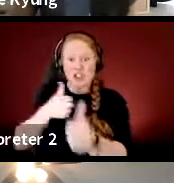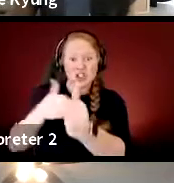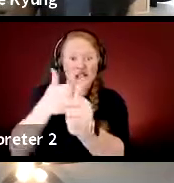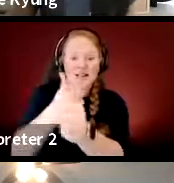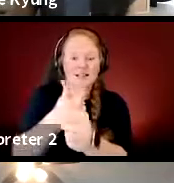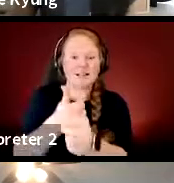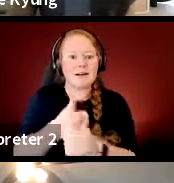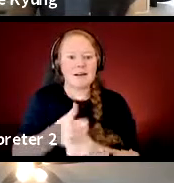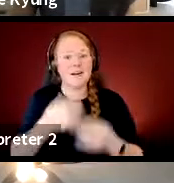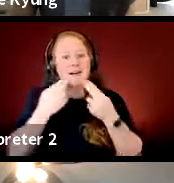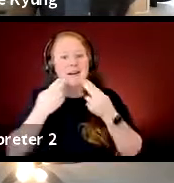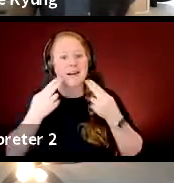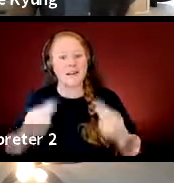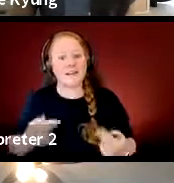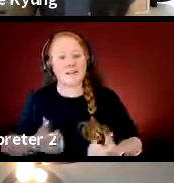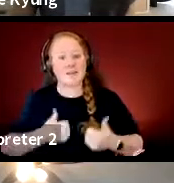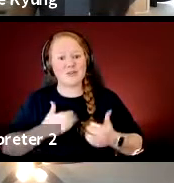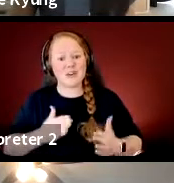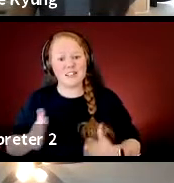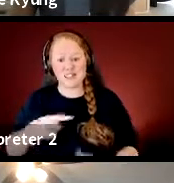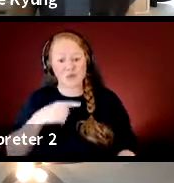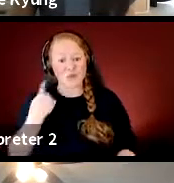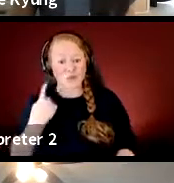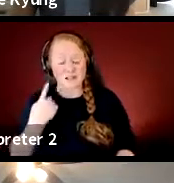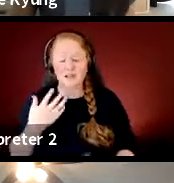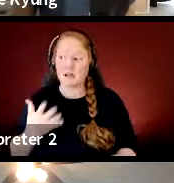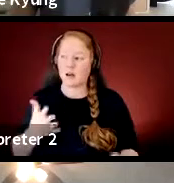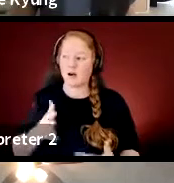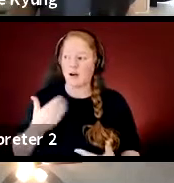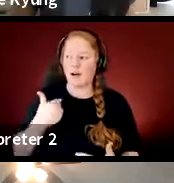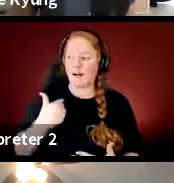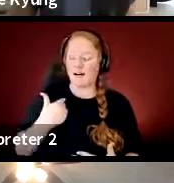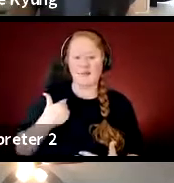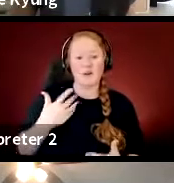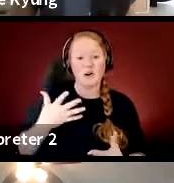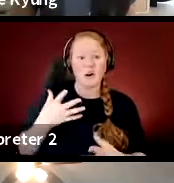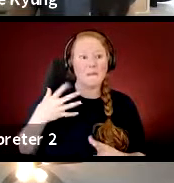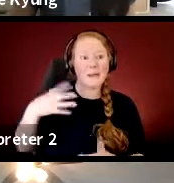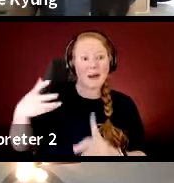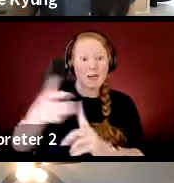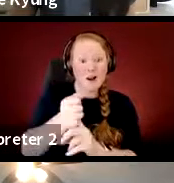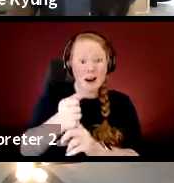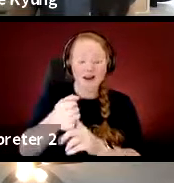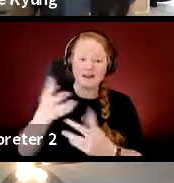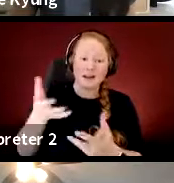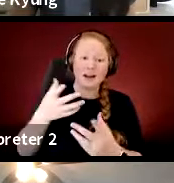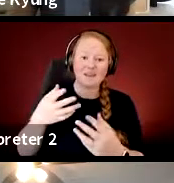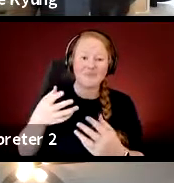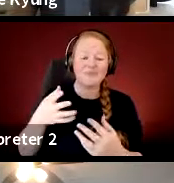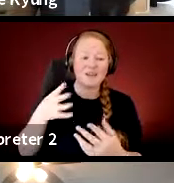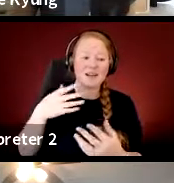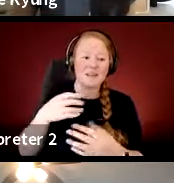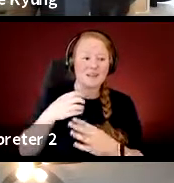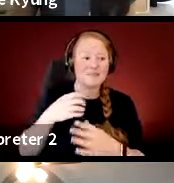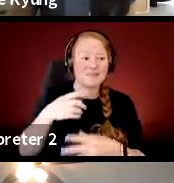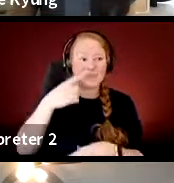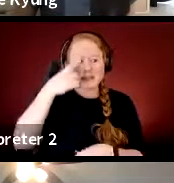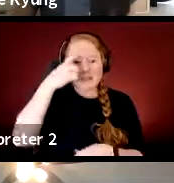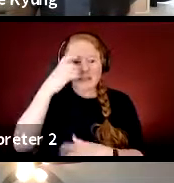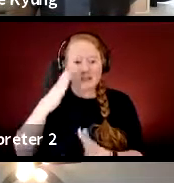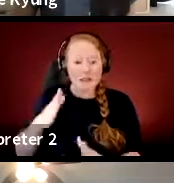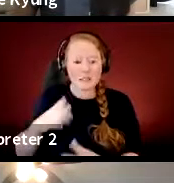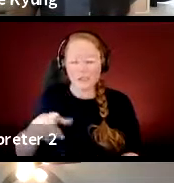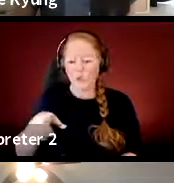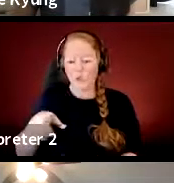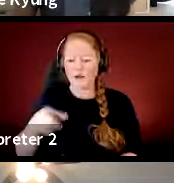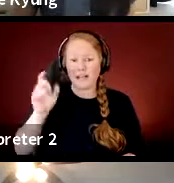in most cases, there could be alternative ways to apprehend so-called suspects. Police need to focus on the violent crimes and not the less